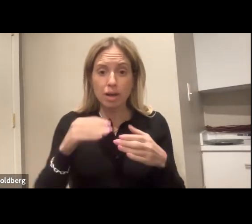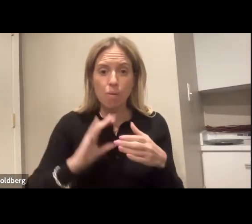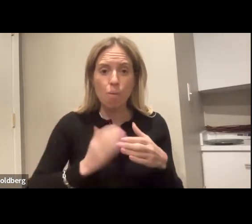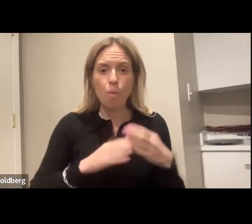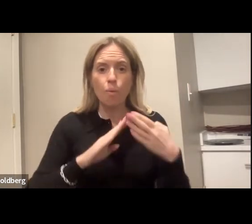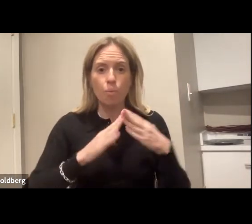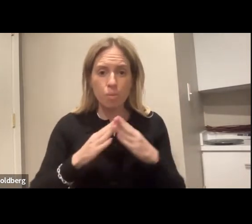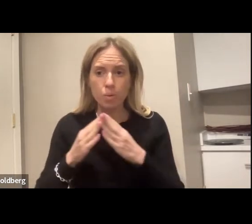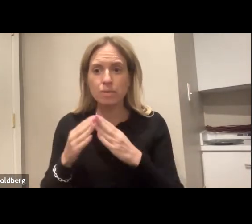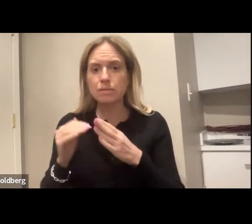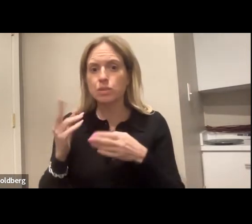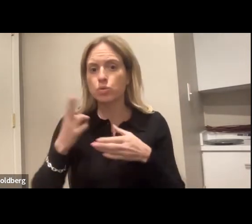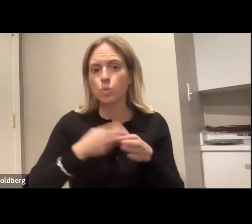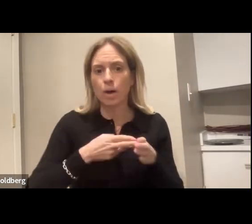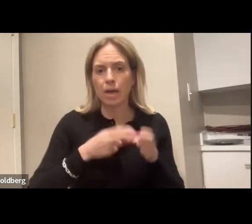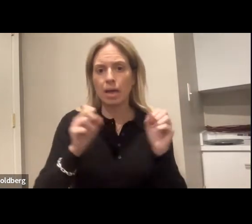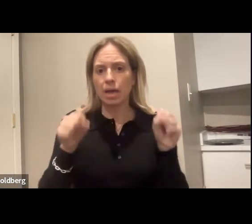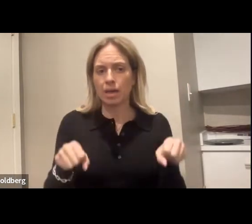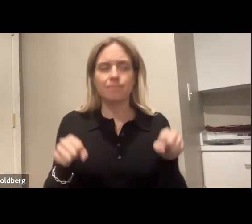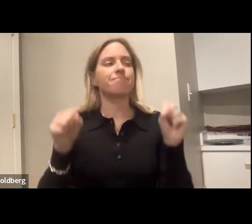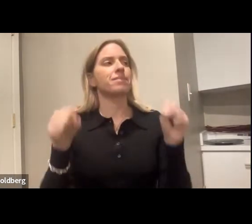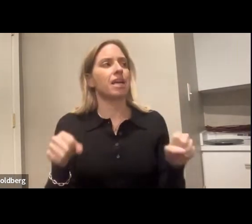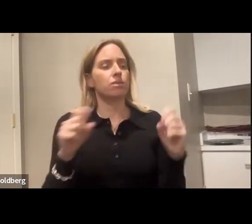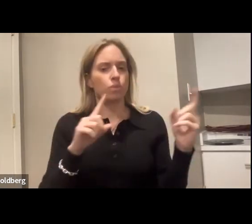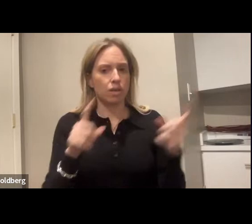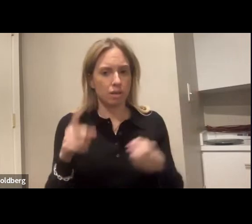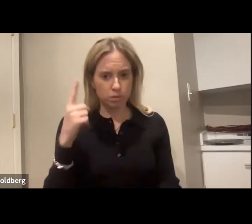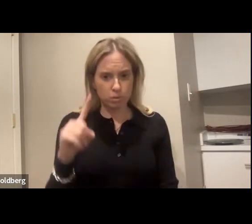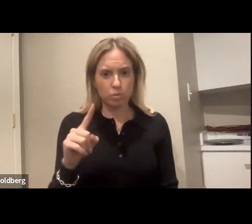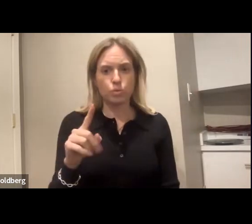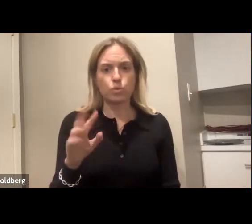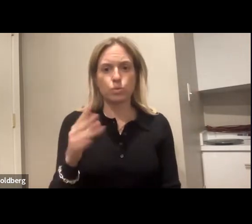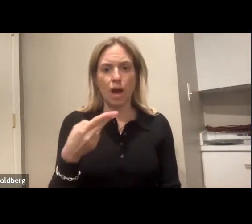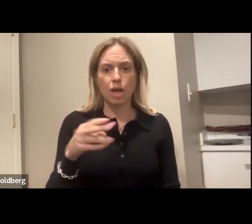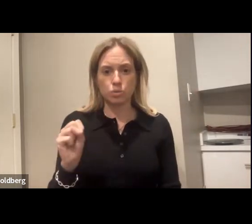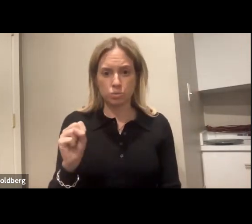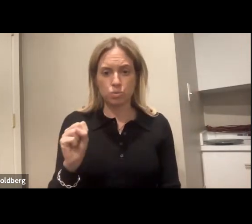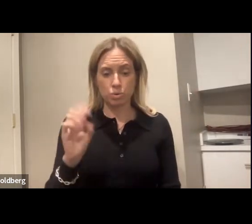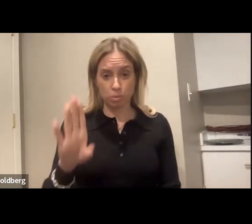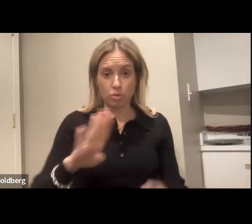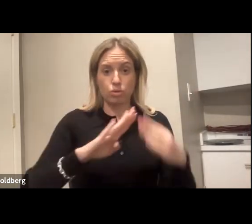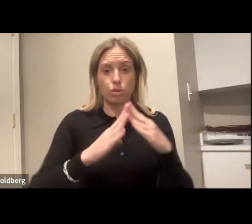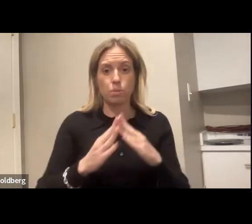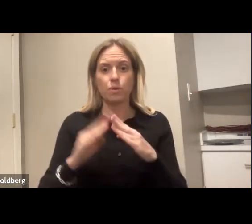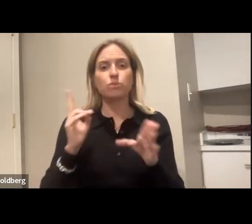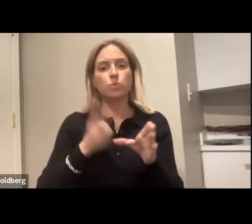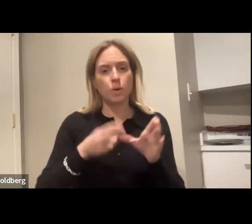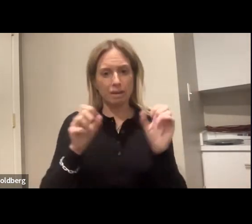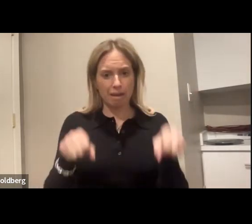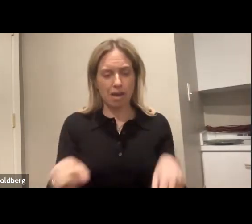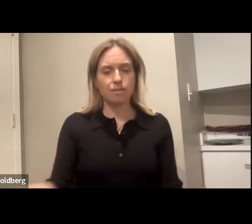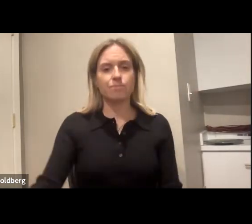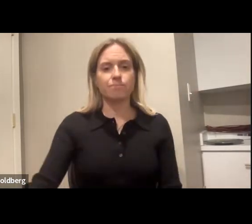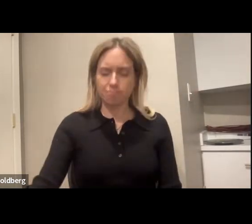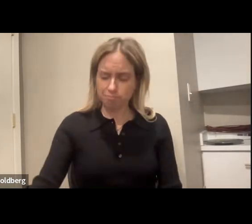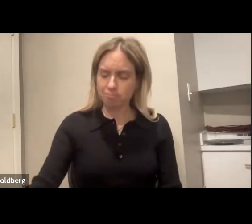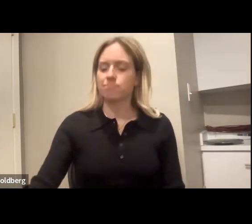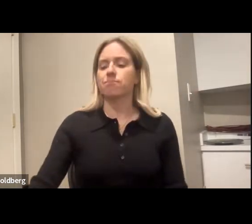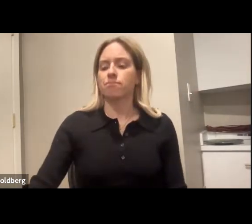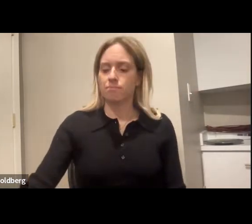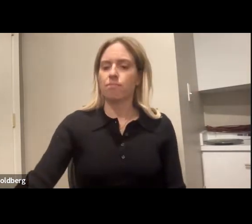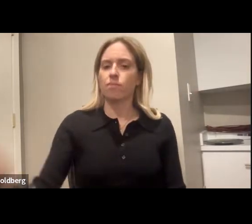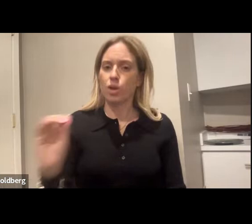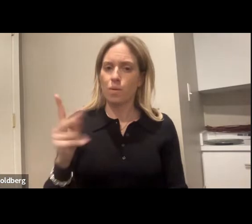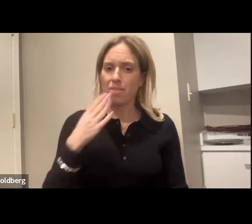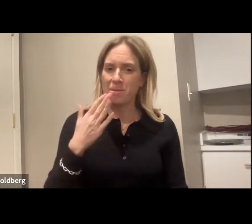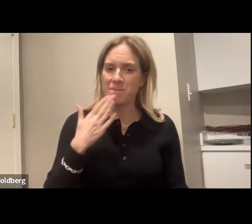communities and they can join it? Yes, you can give it to the high schools in your community and they can join. Okay, thank you. Okay.